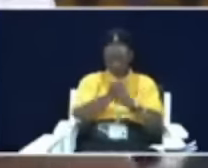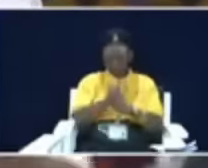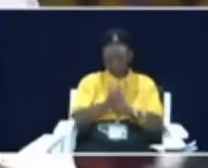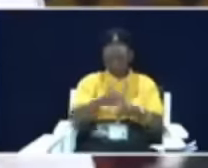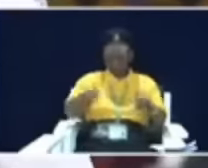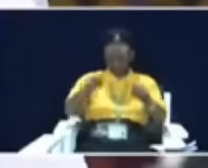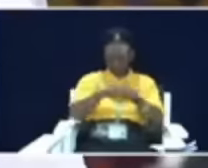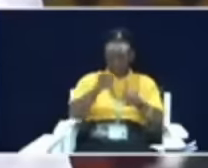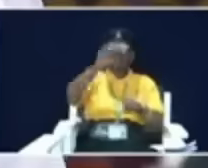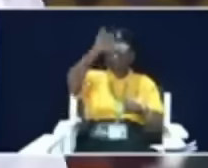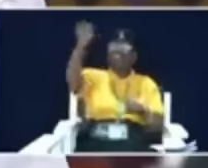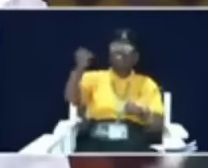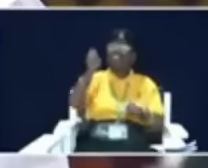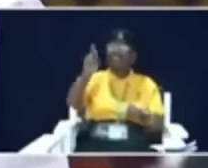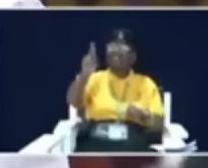like Jericho Wall.